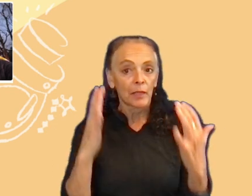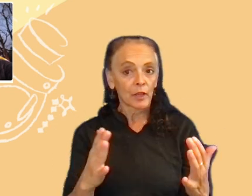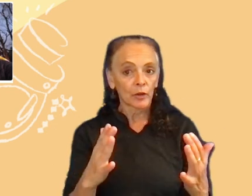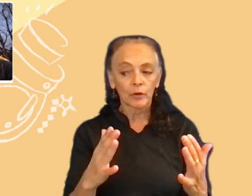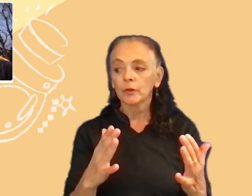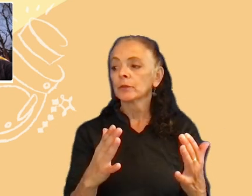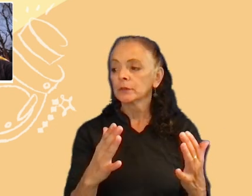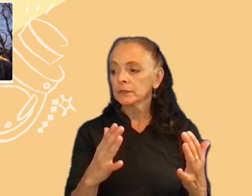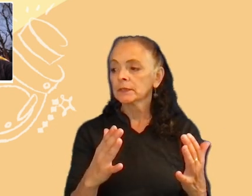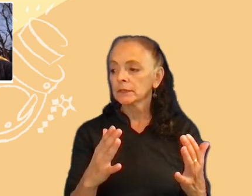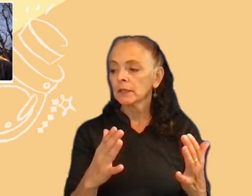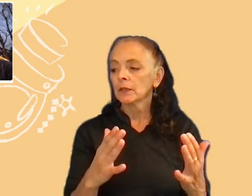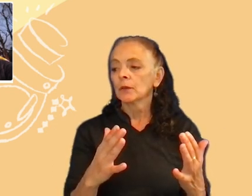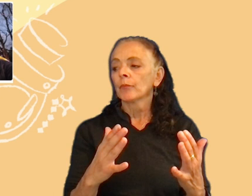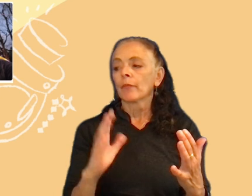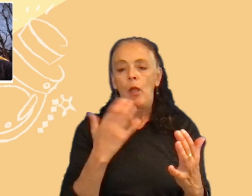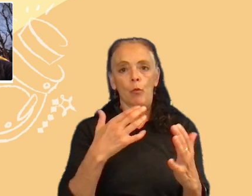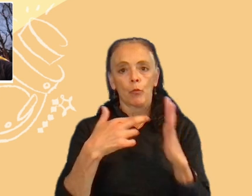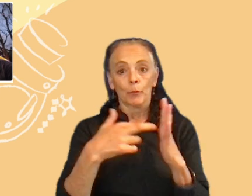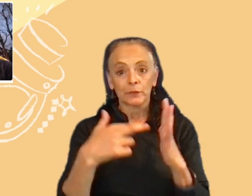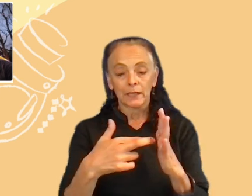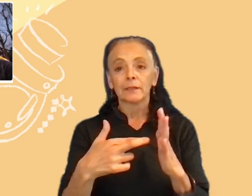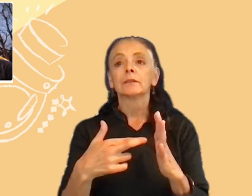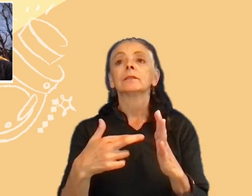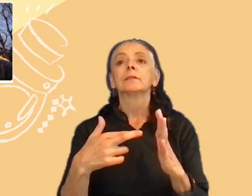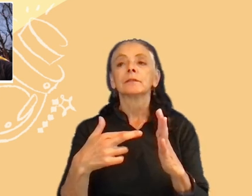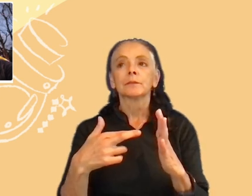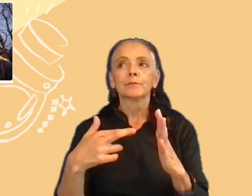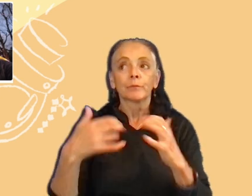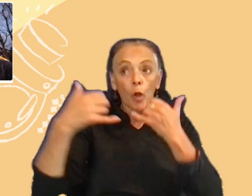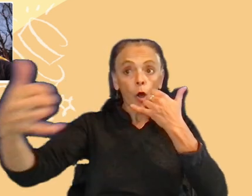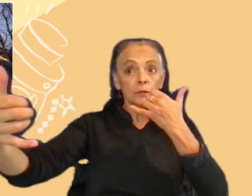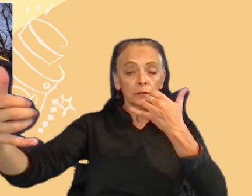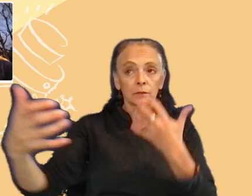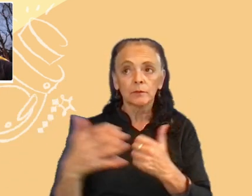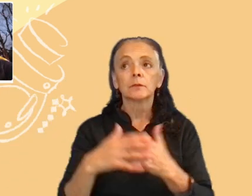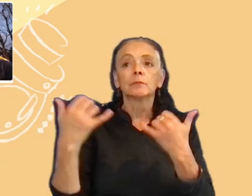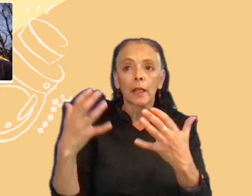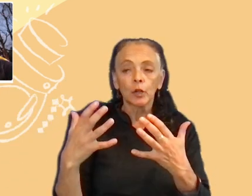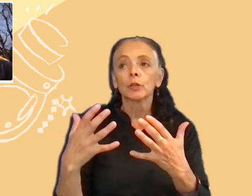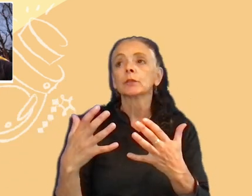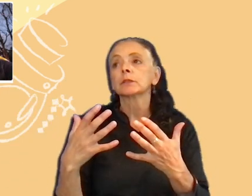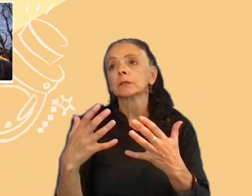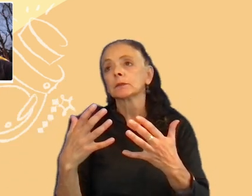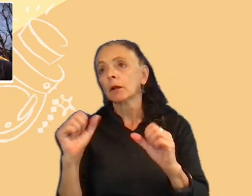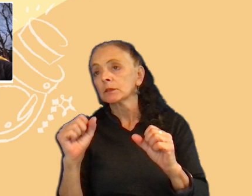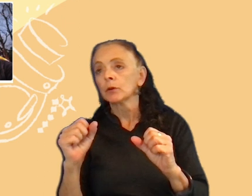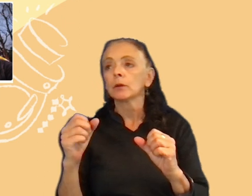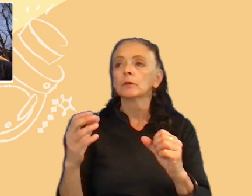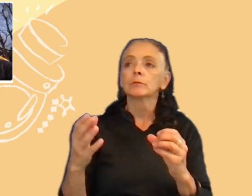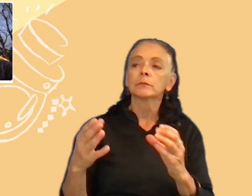a gazelles representative contacted selected players by phone call and presented the company the research the way we